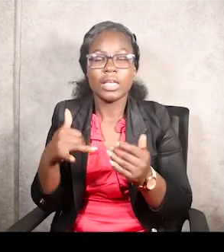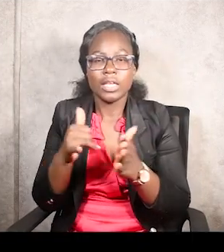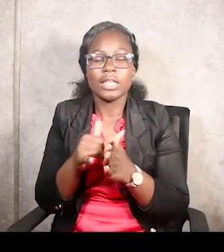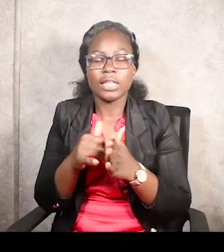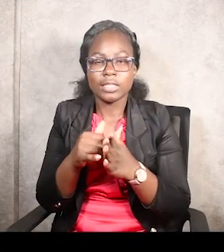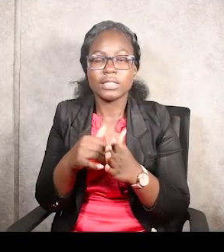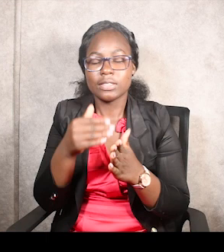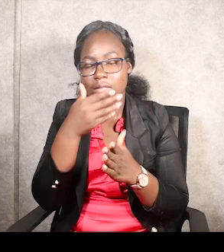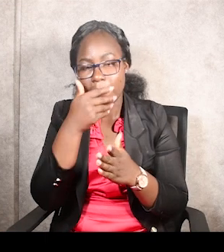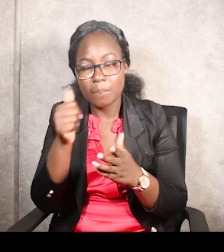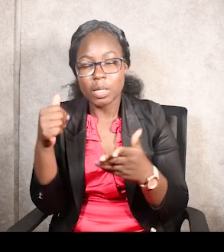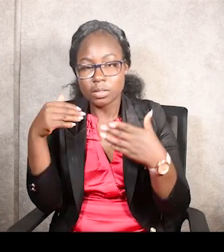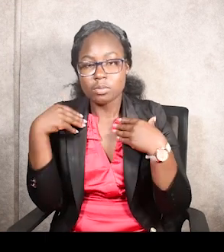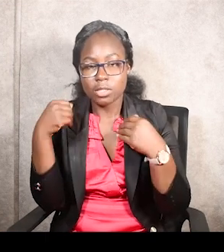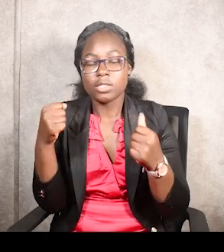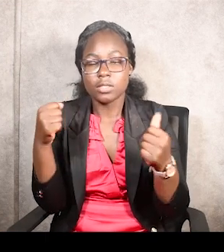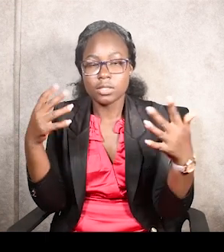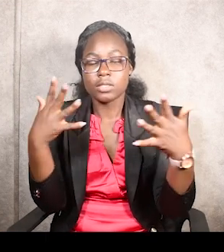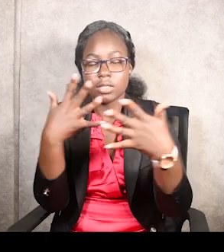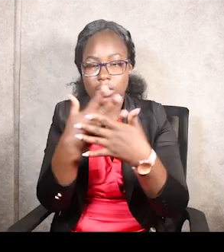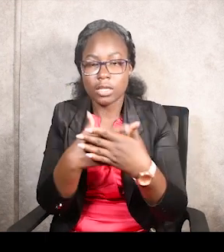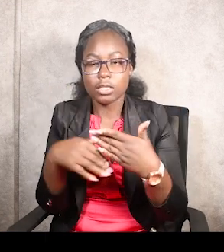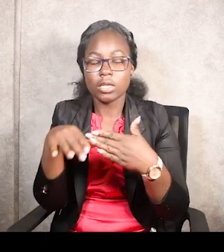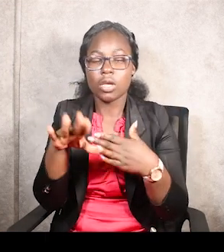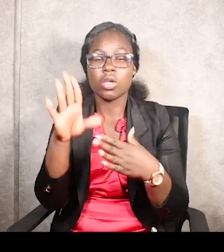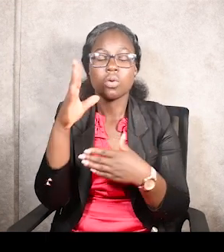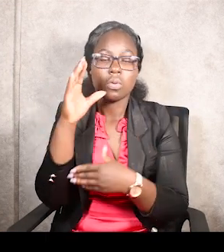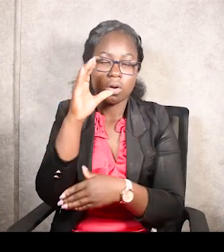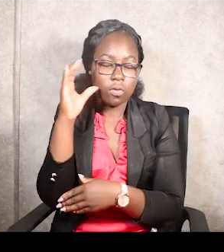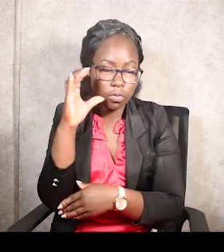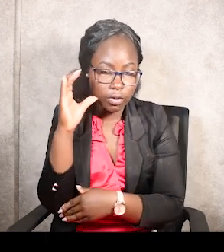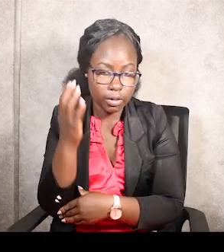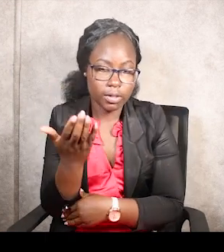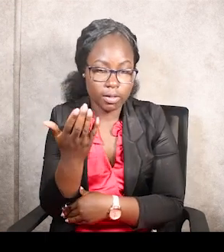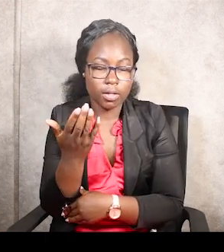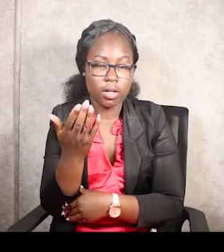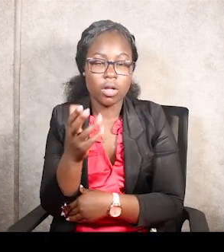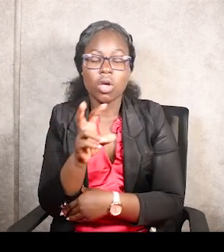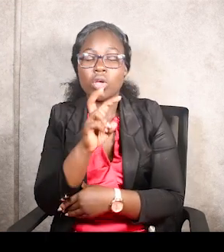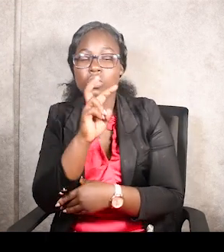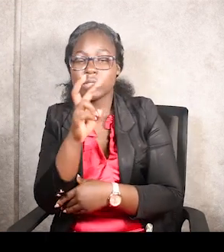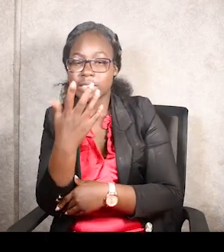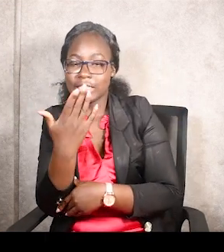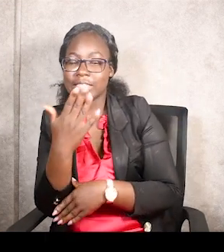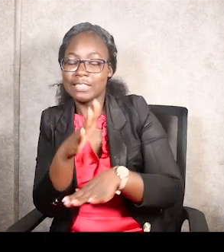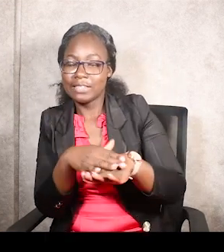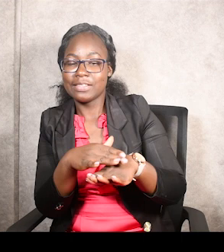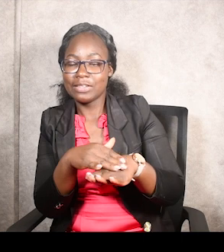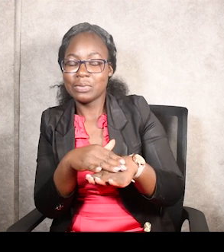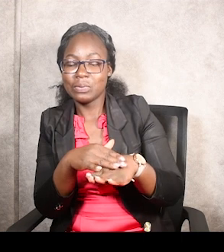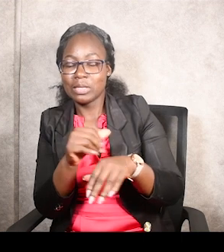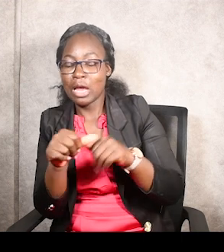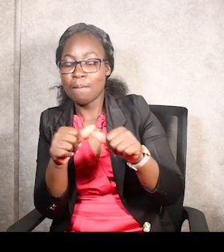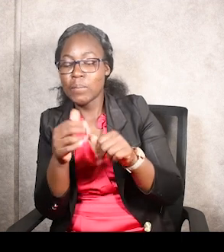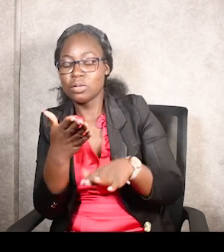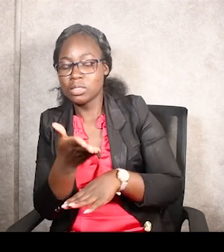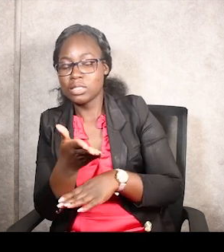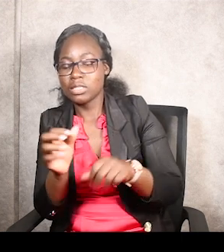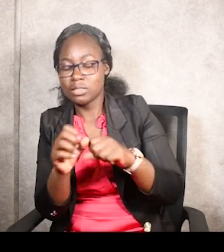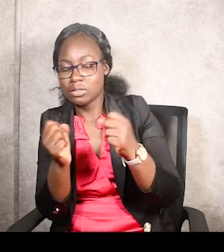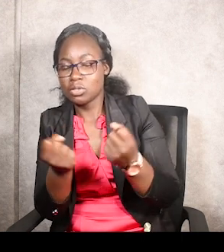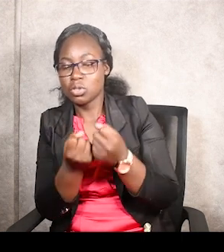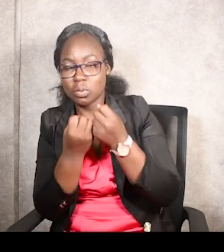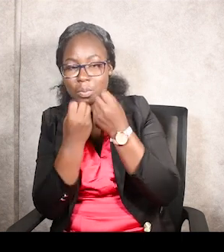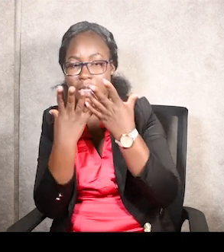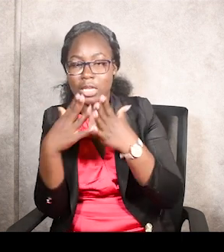other best practice is engaging your audience. You see, the beauty about